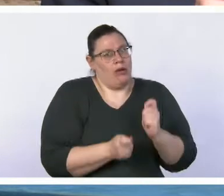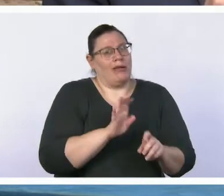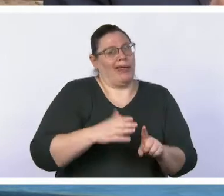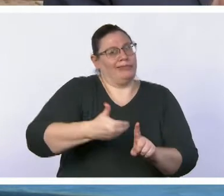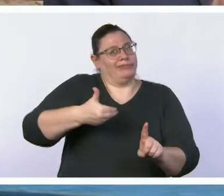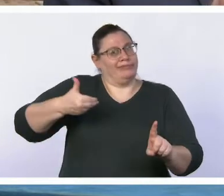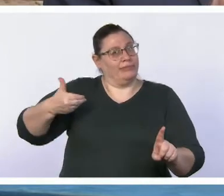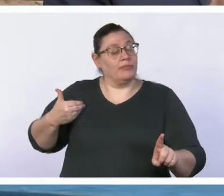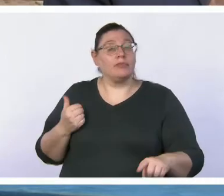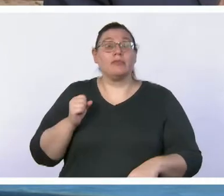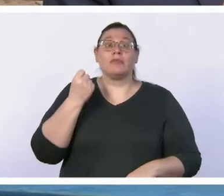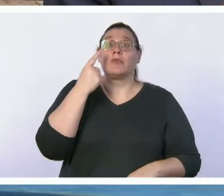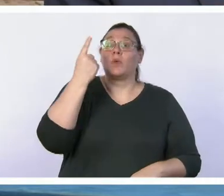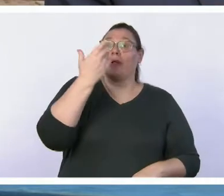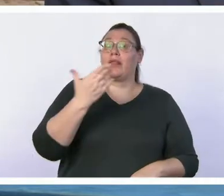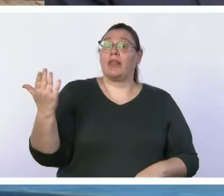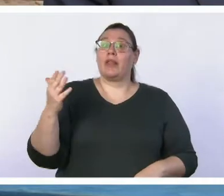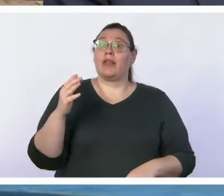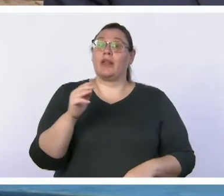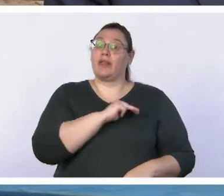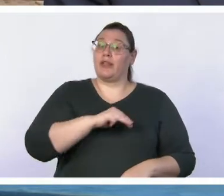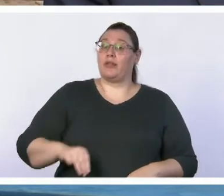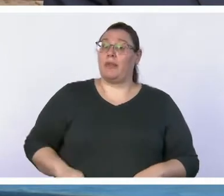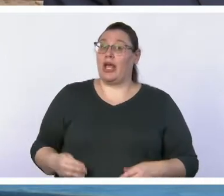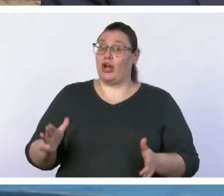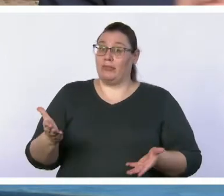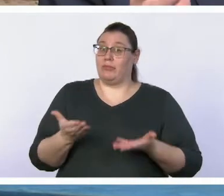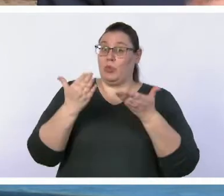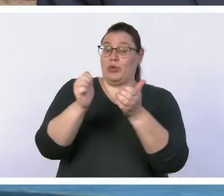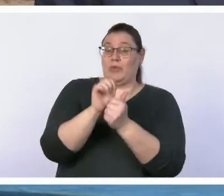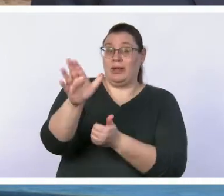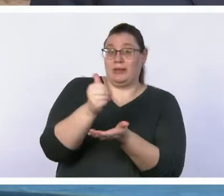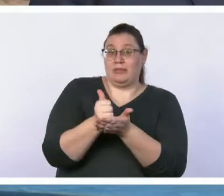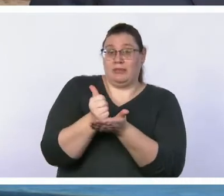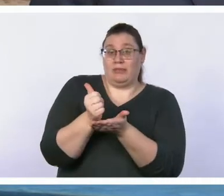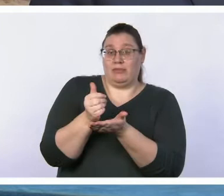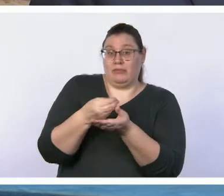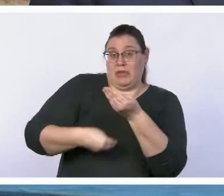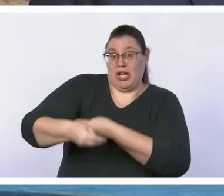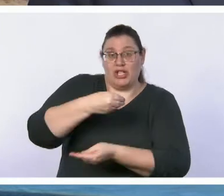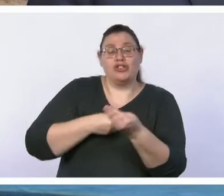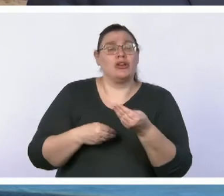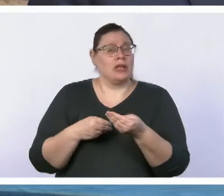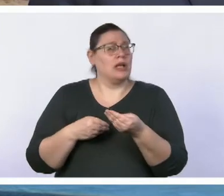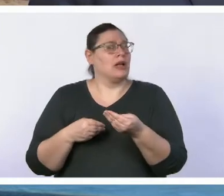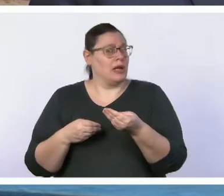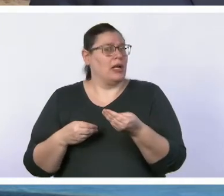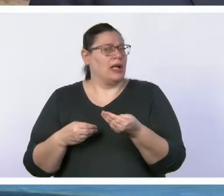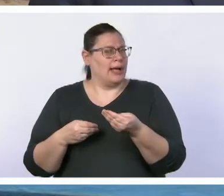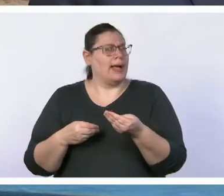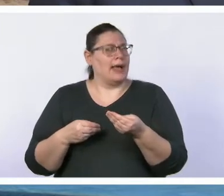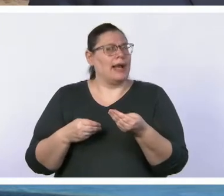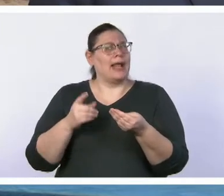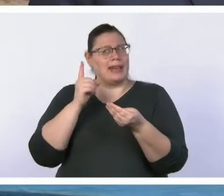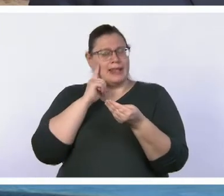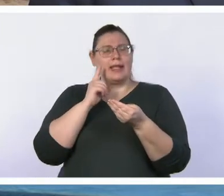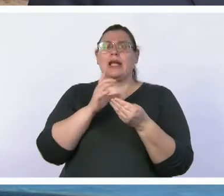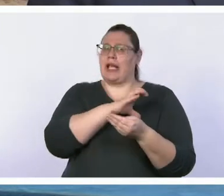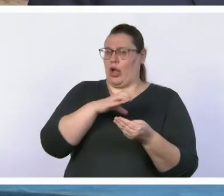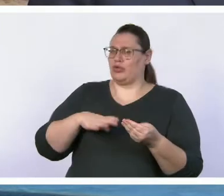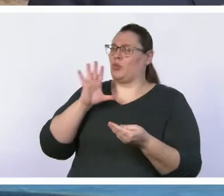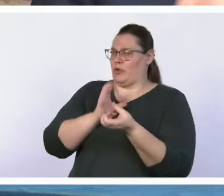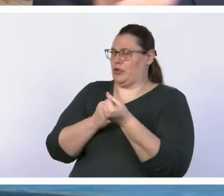that the mayor has done in his proposed budget, which I think will probably have broad support within the council,